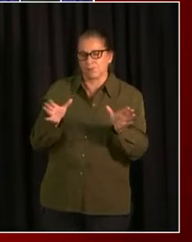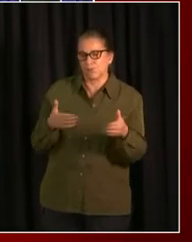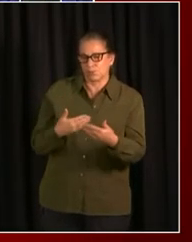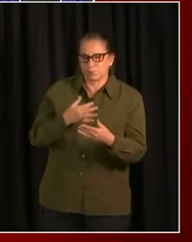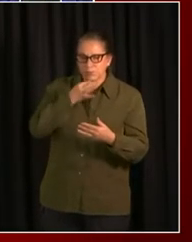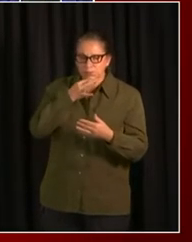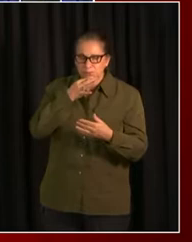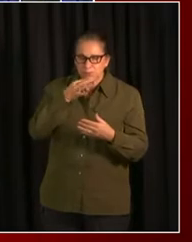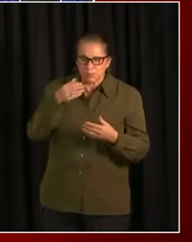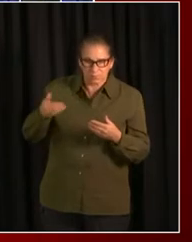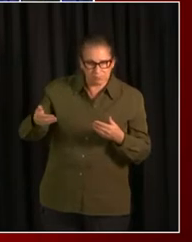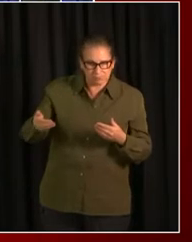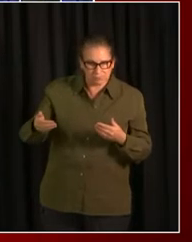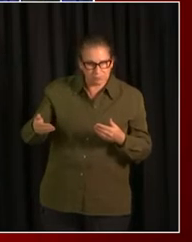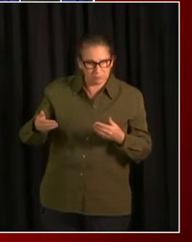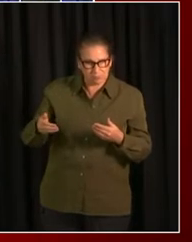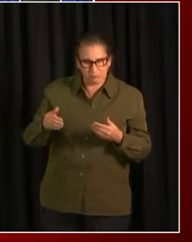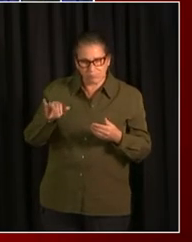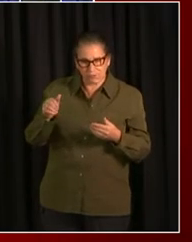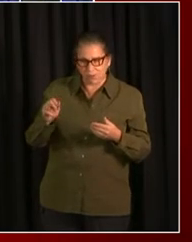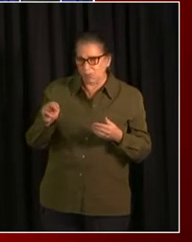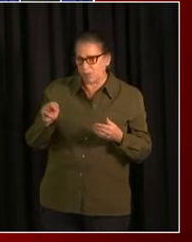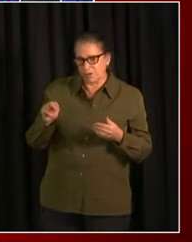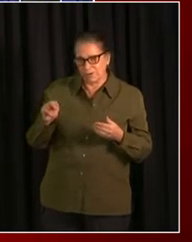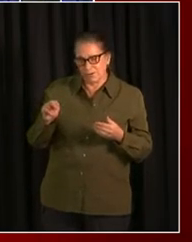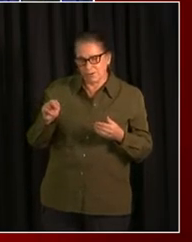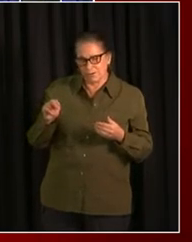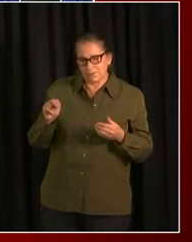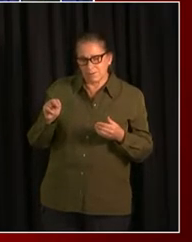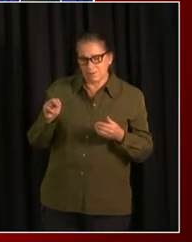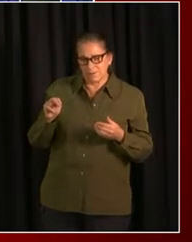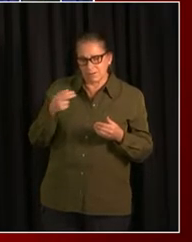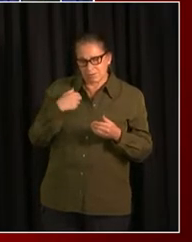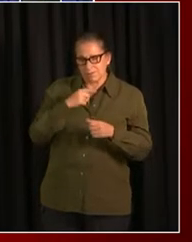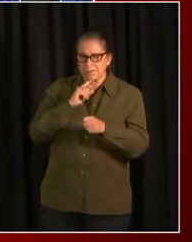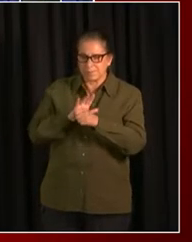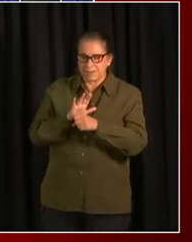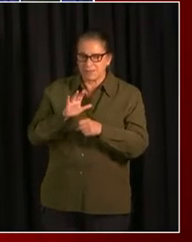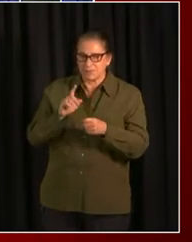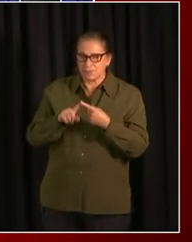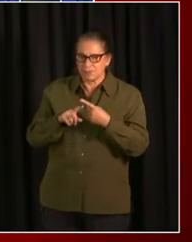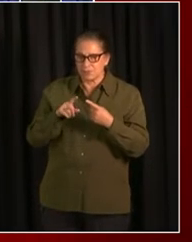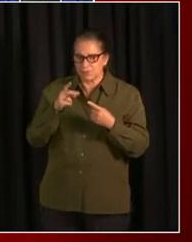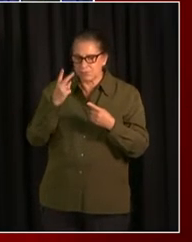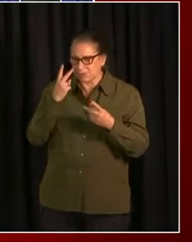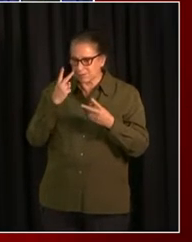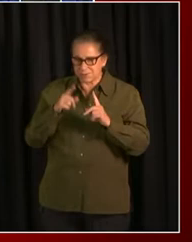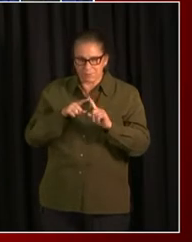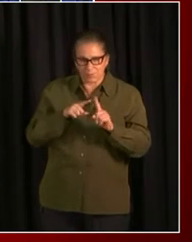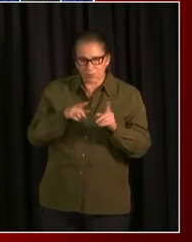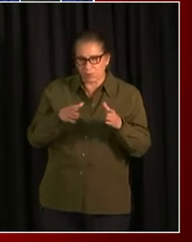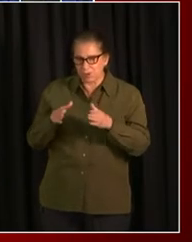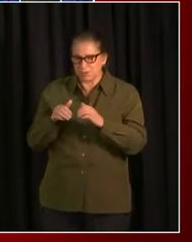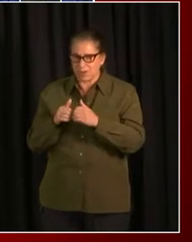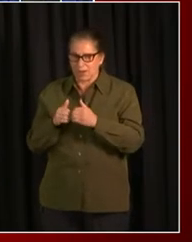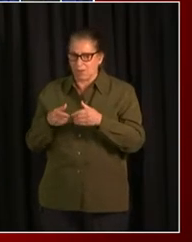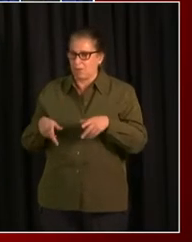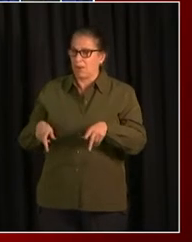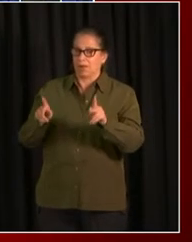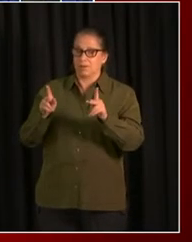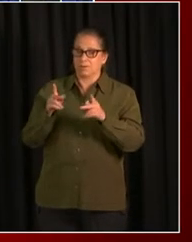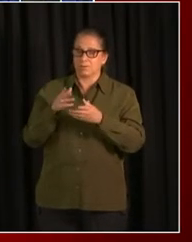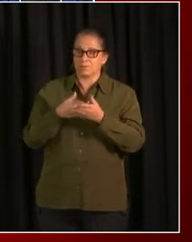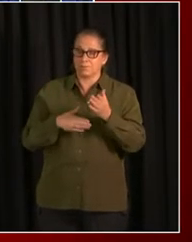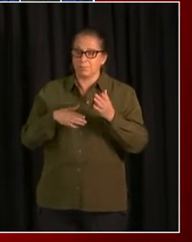And we're going to work very hard to prepare for that. We also are committed to trying to identify ways to allow for some kind of